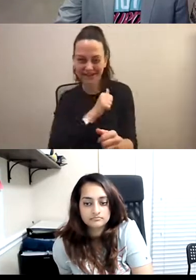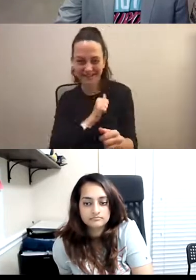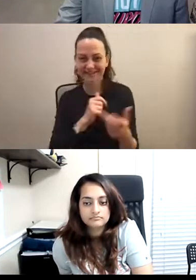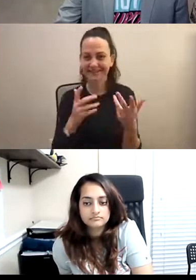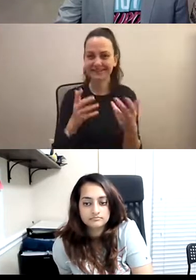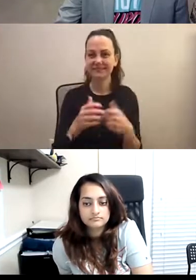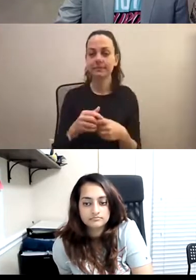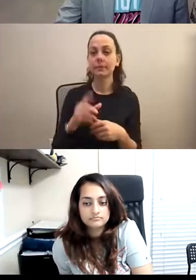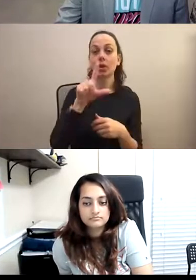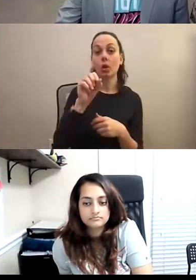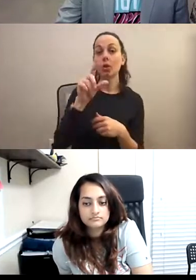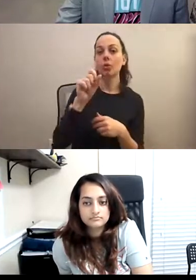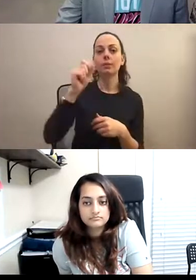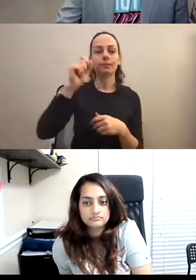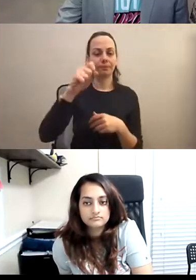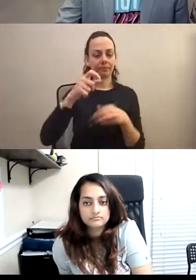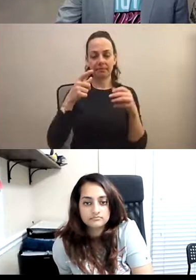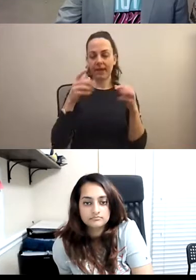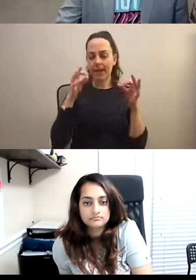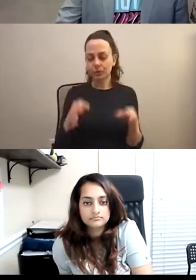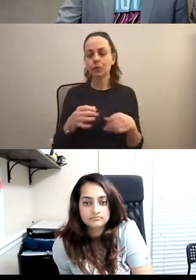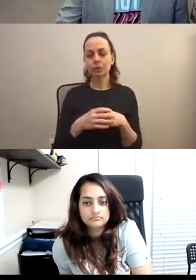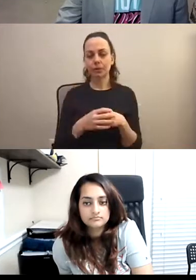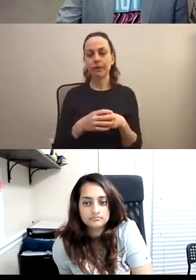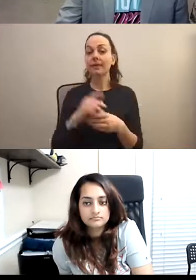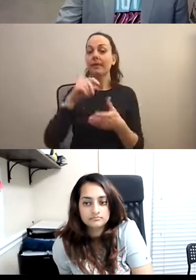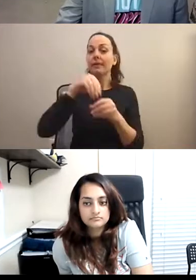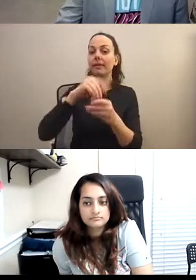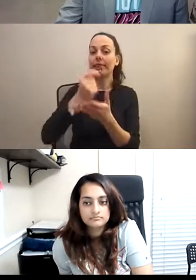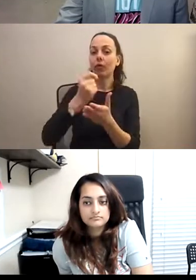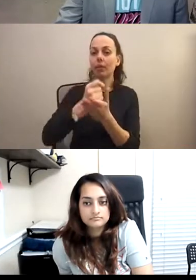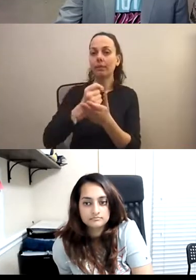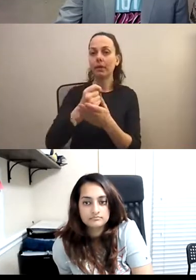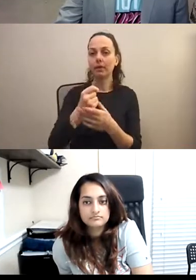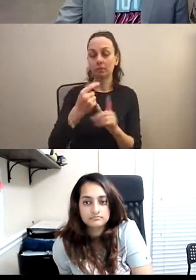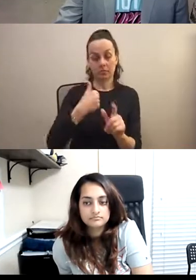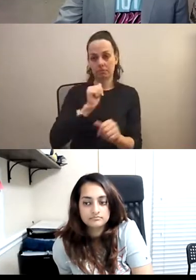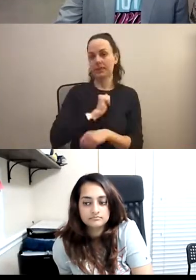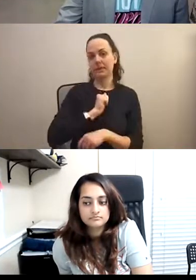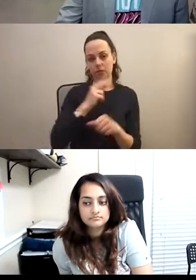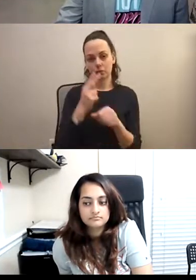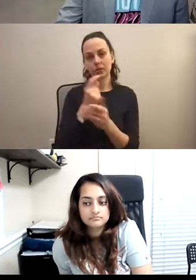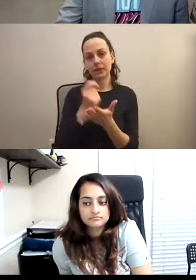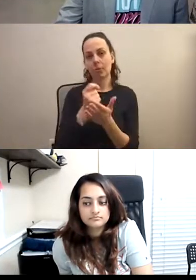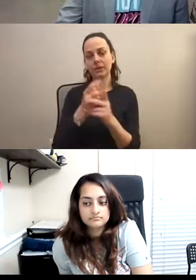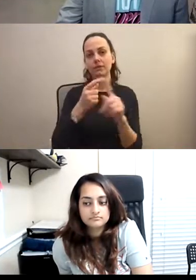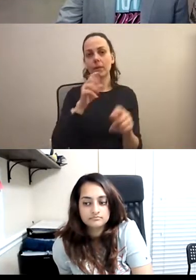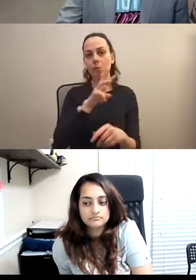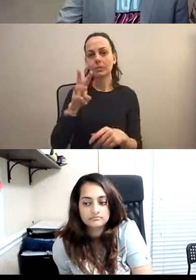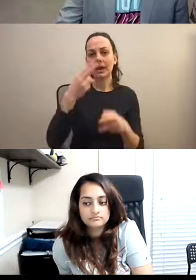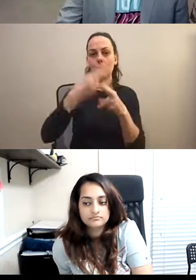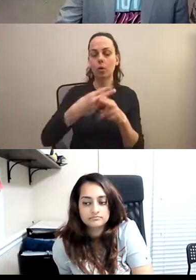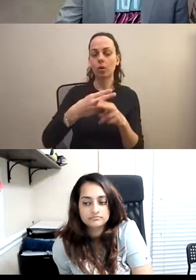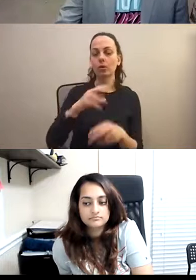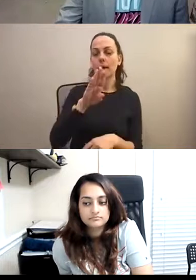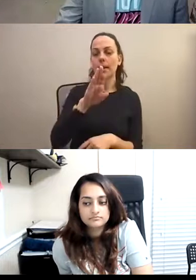Absolutely. In therapy, you know, there's a lot of really great, I use a therapist from a website called